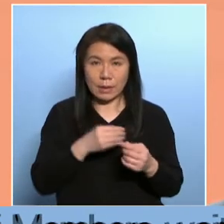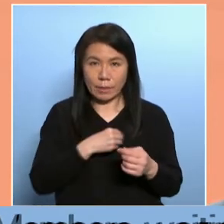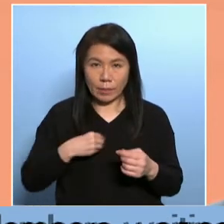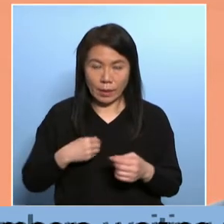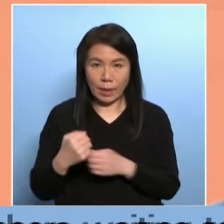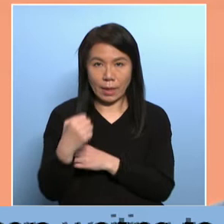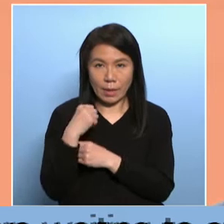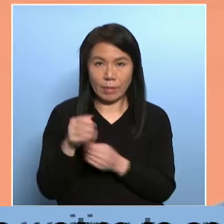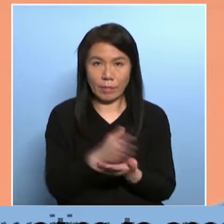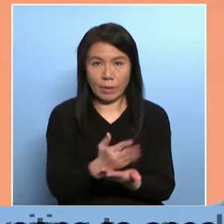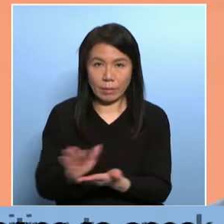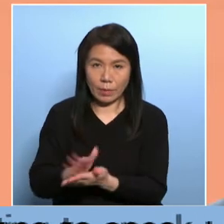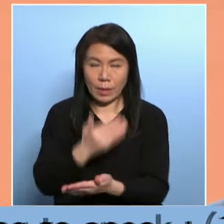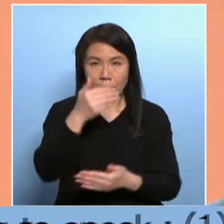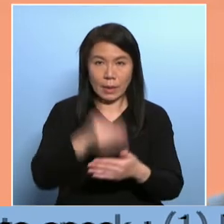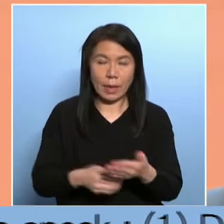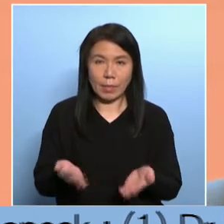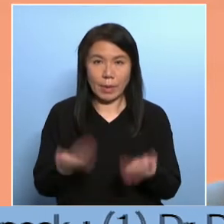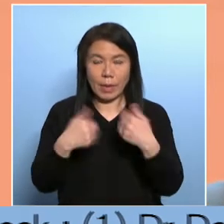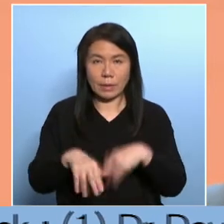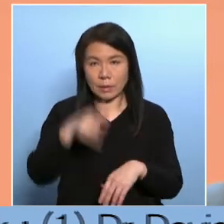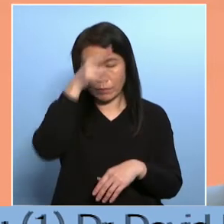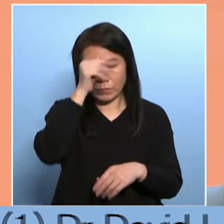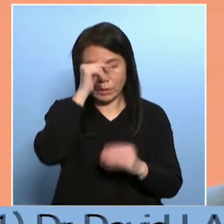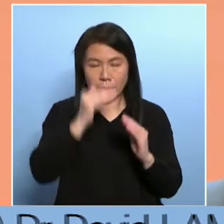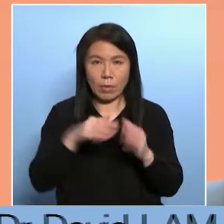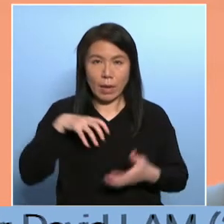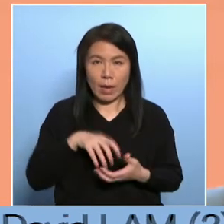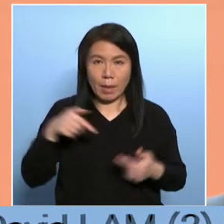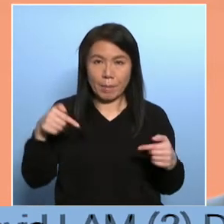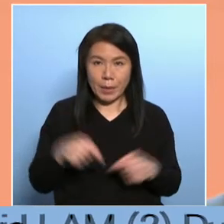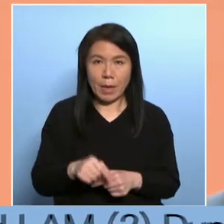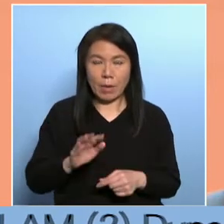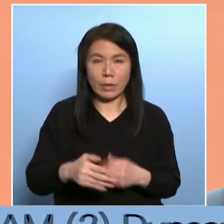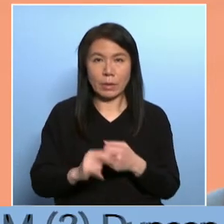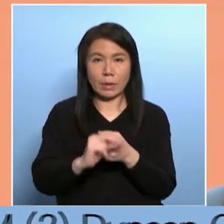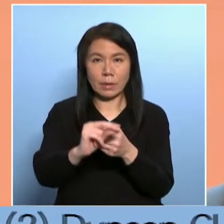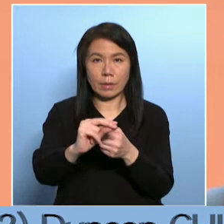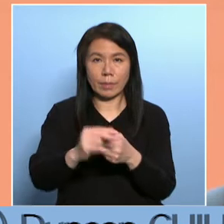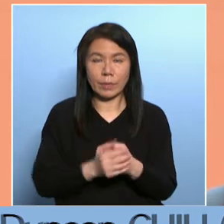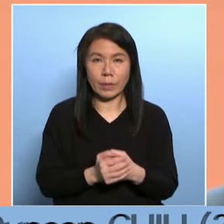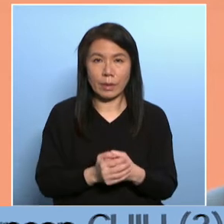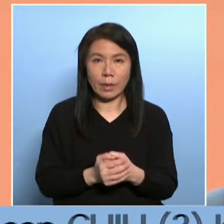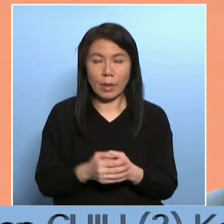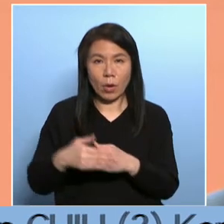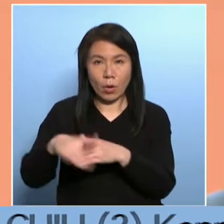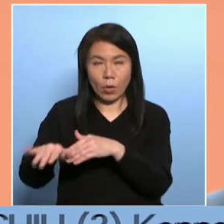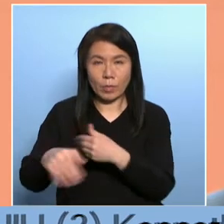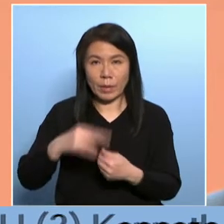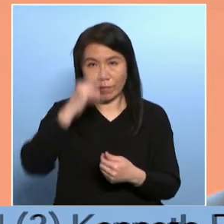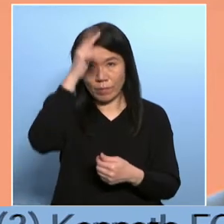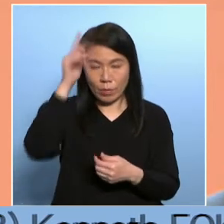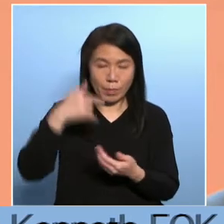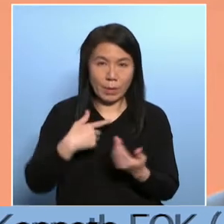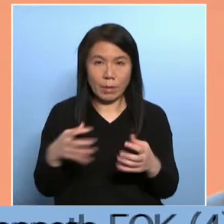for over half of the healthcare professionals in private practice, they should also be mobilized in order to ease the pressure on public